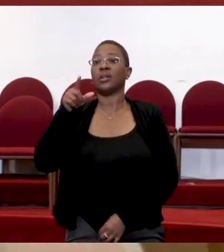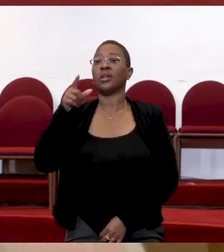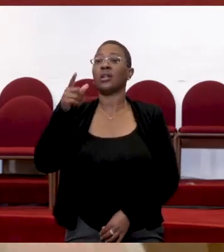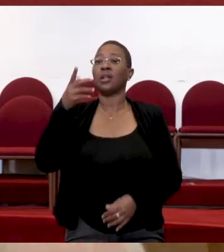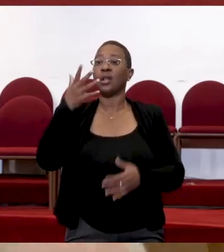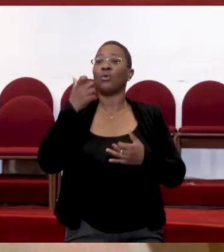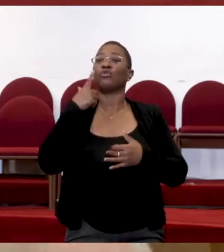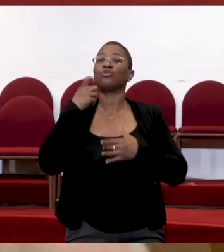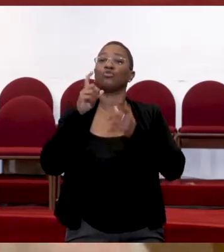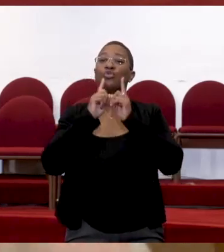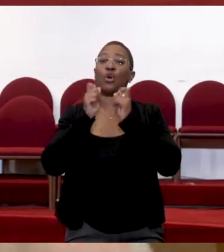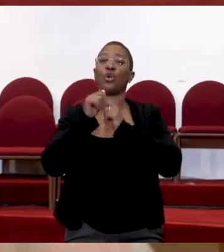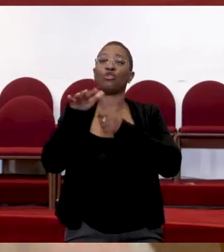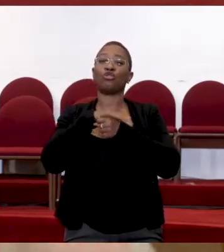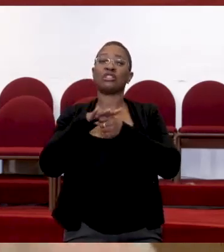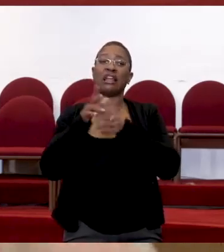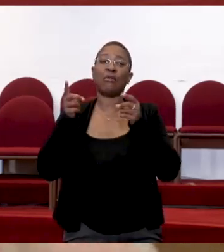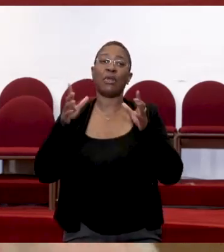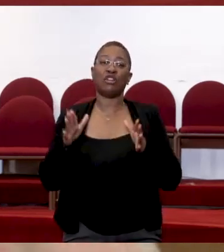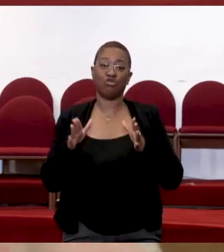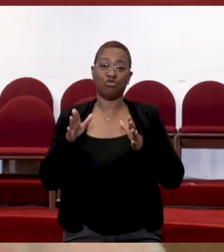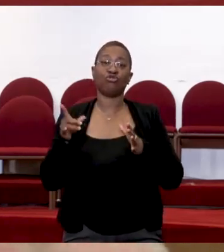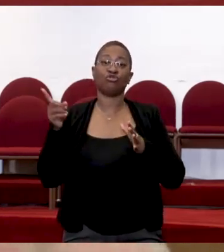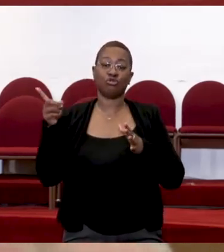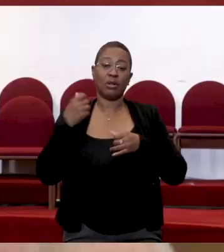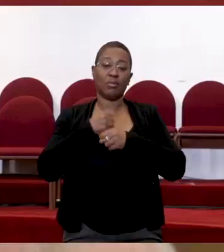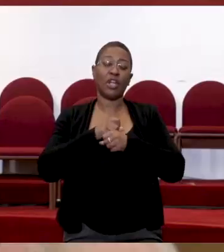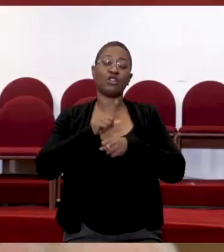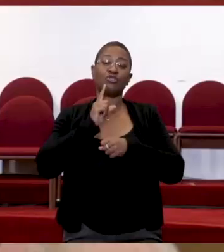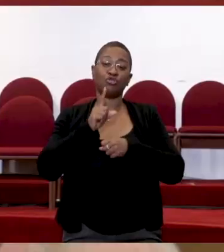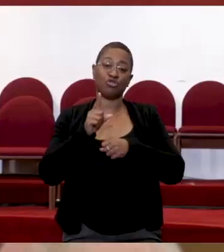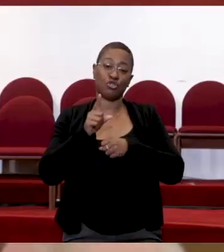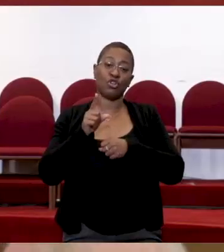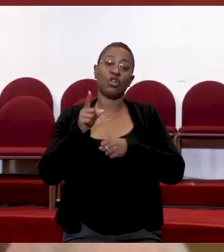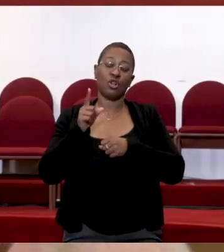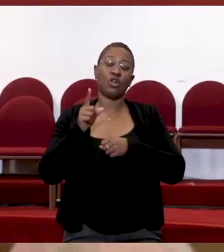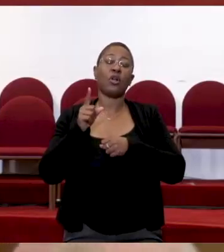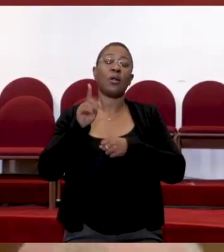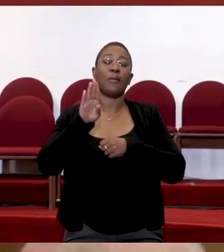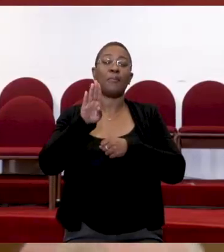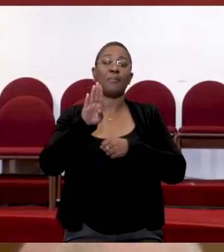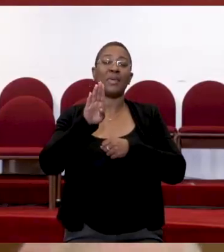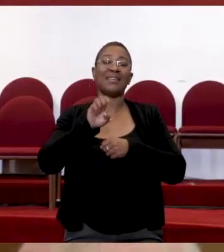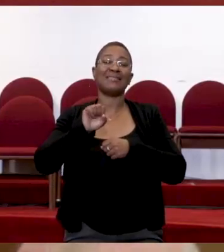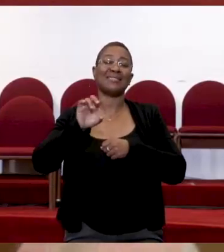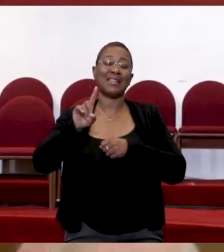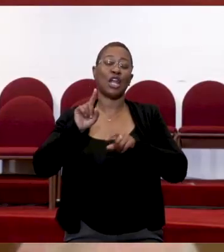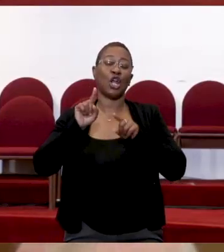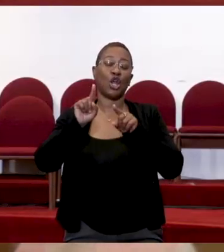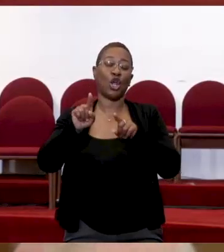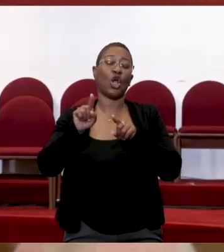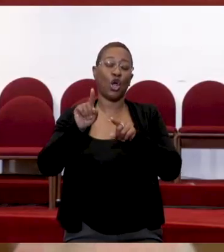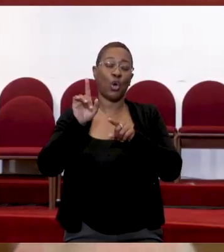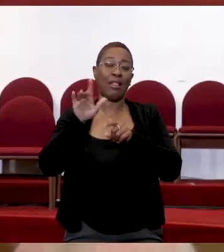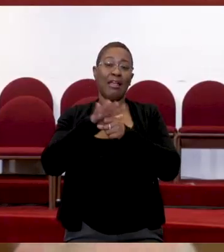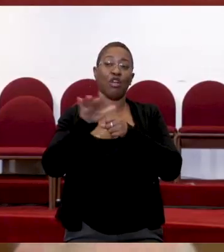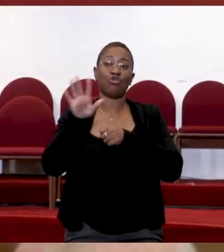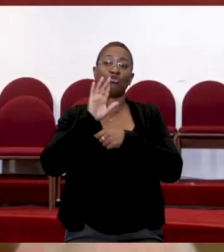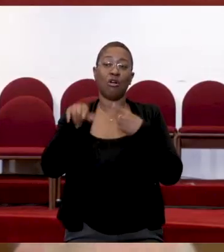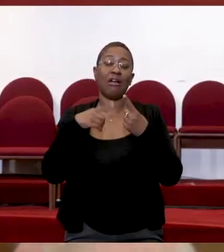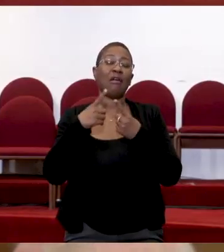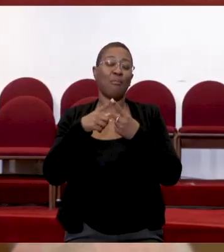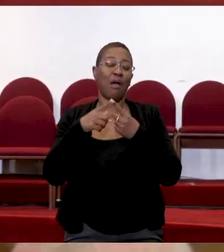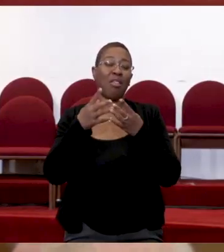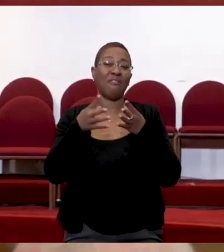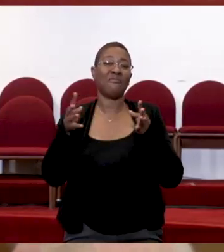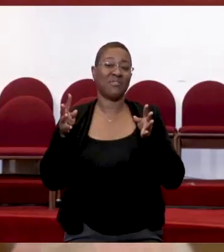district manager, and let's make sure that we get BC'd out to look at the fences in the area that you're talking about. And we